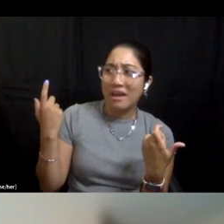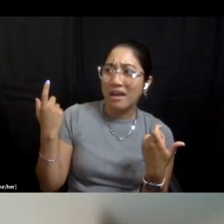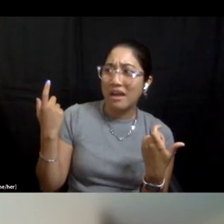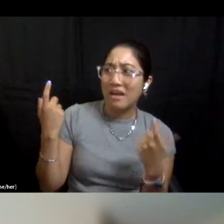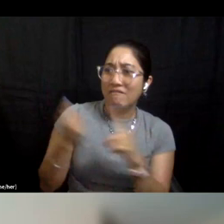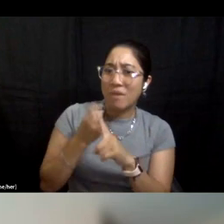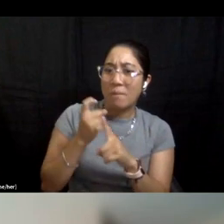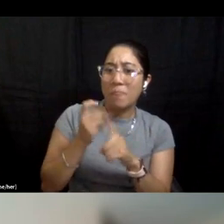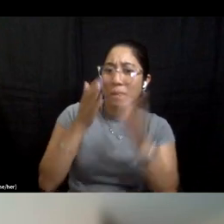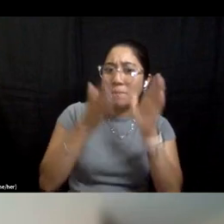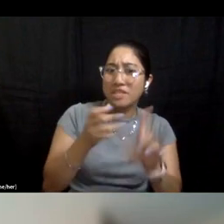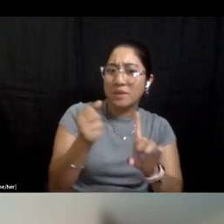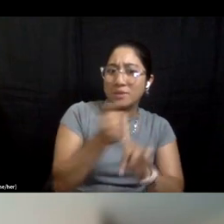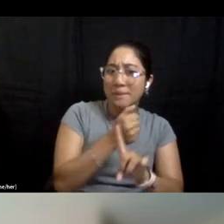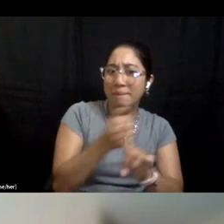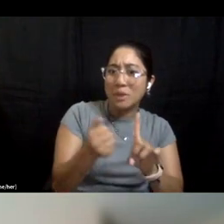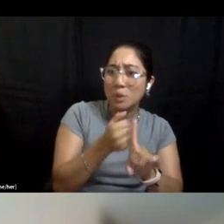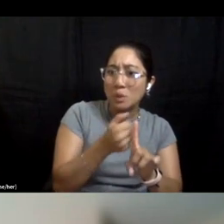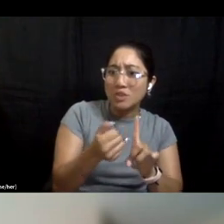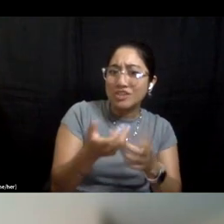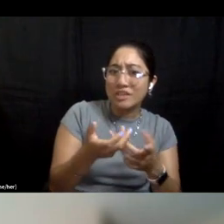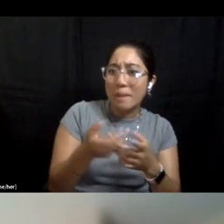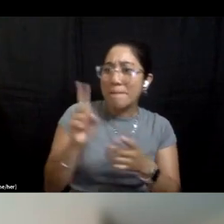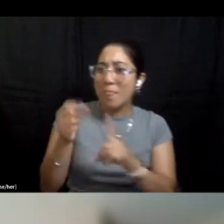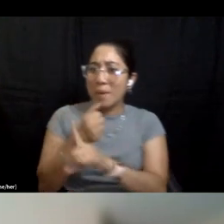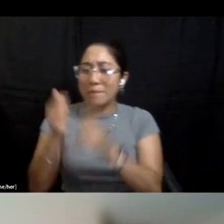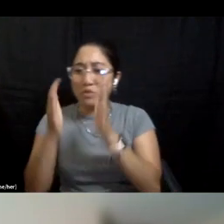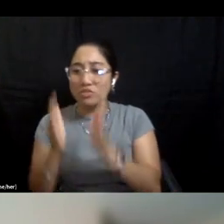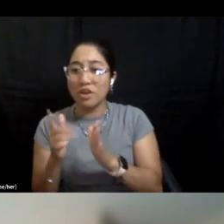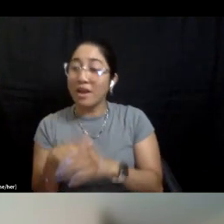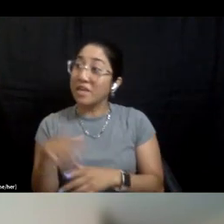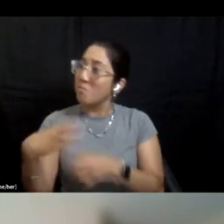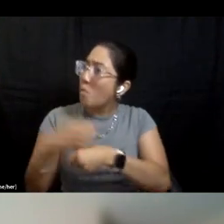abused. And all I saw was the abuser get his way.